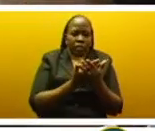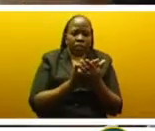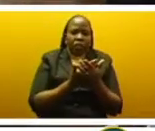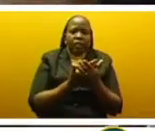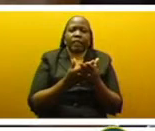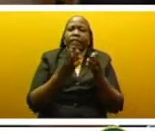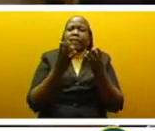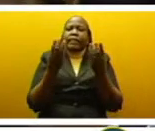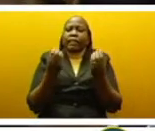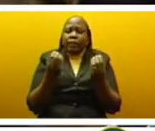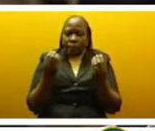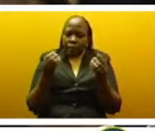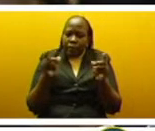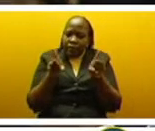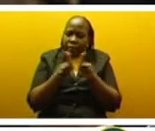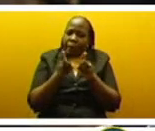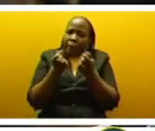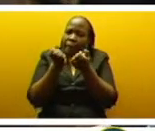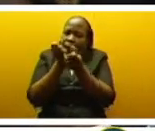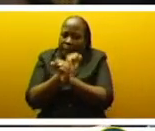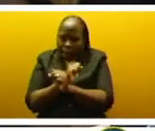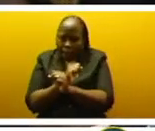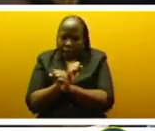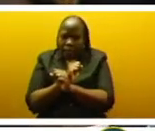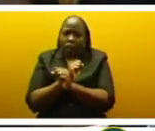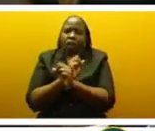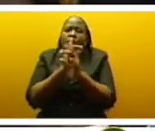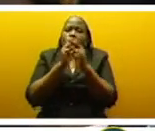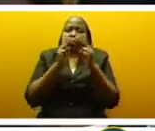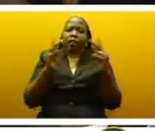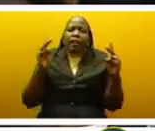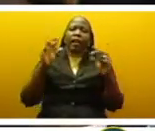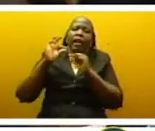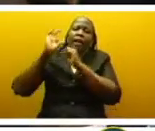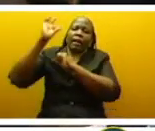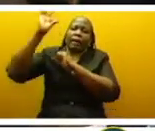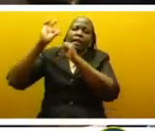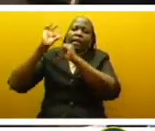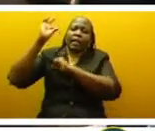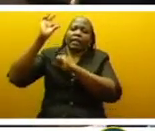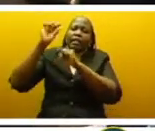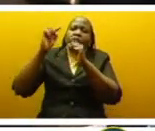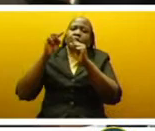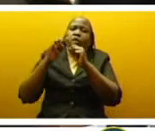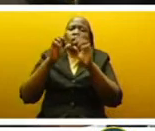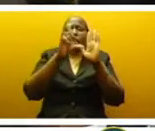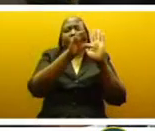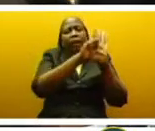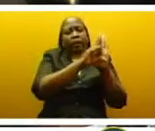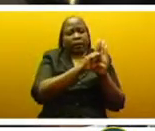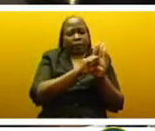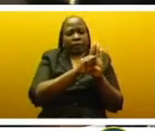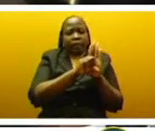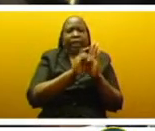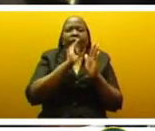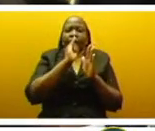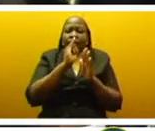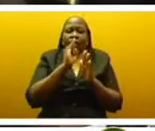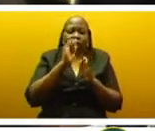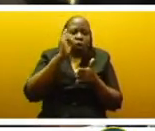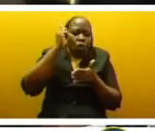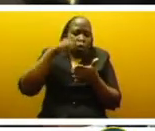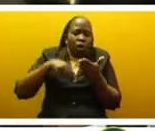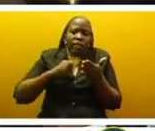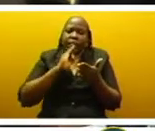as amended, was very limited to a legal issue. It was, what was the